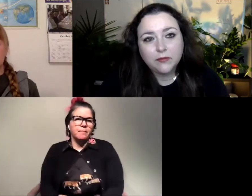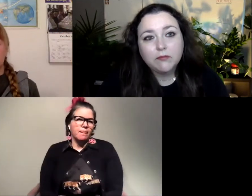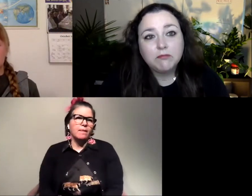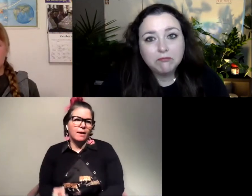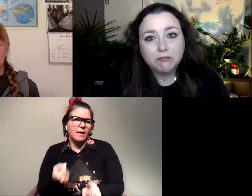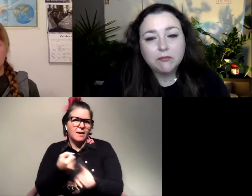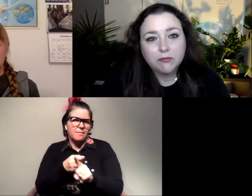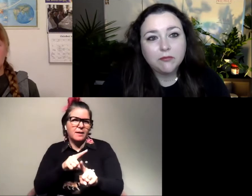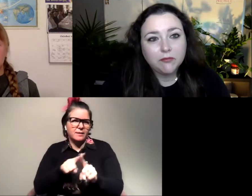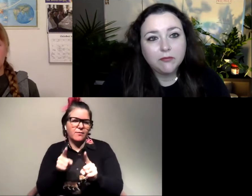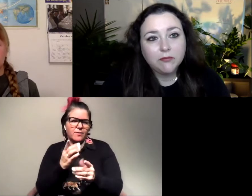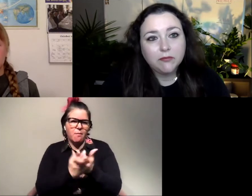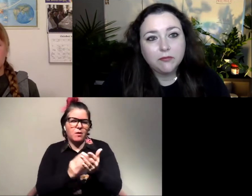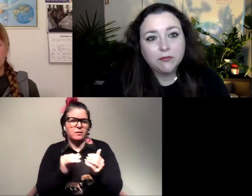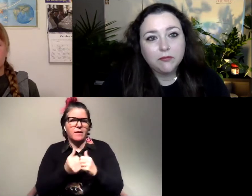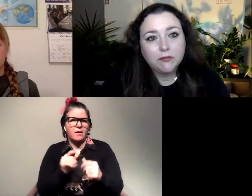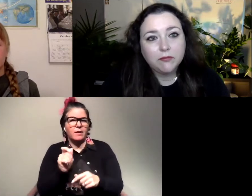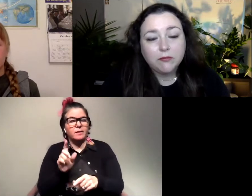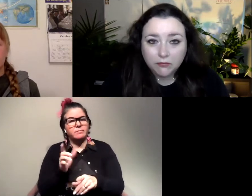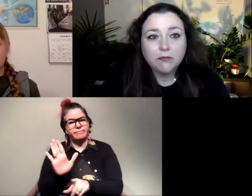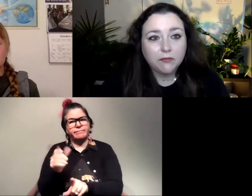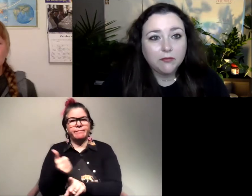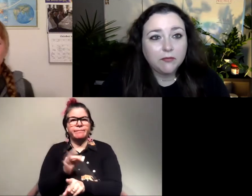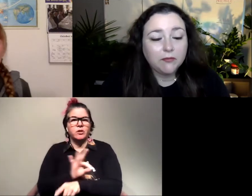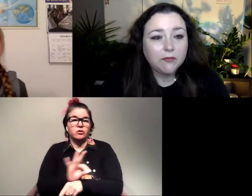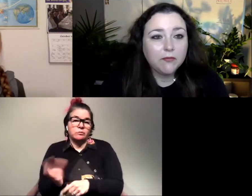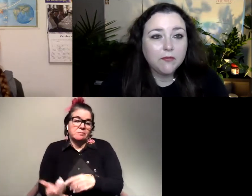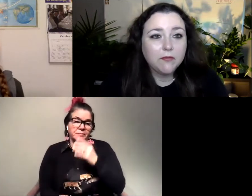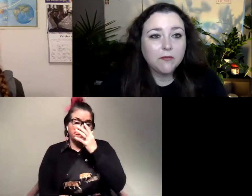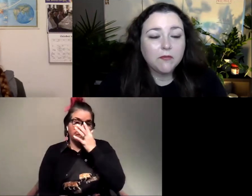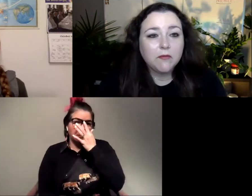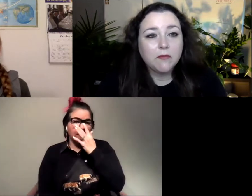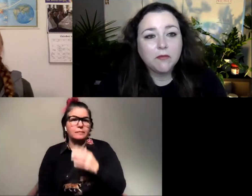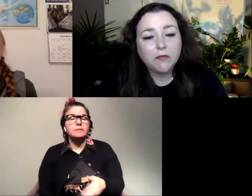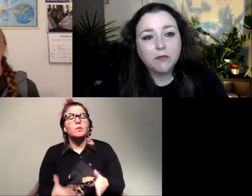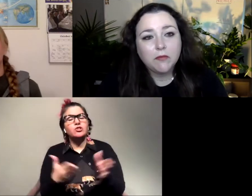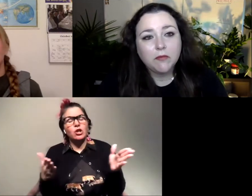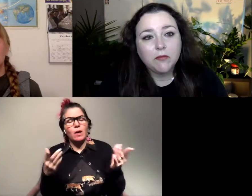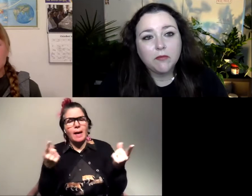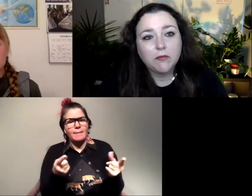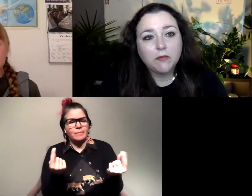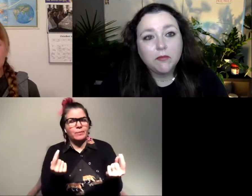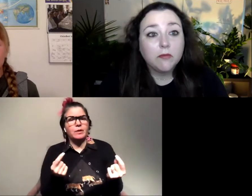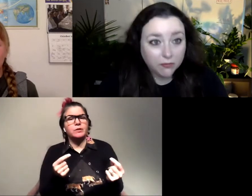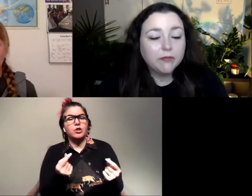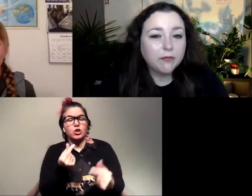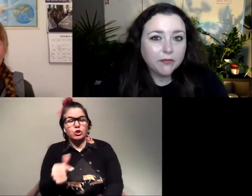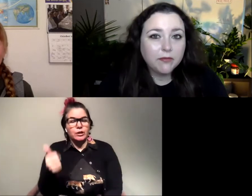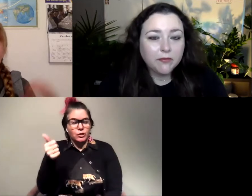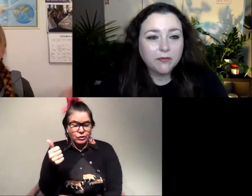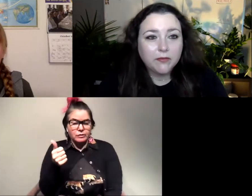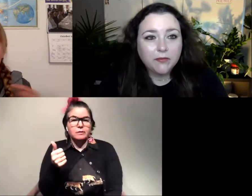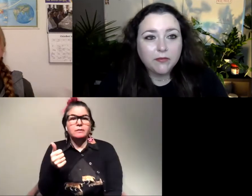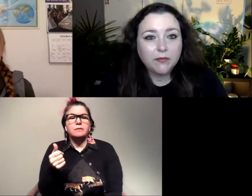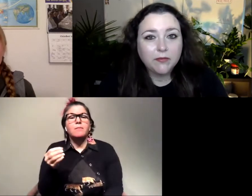lot of aspects of how lakes function. So if we talk about general trends, lakes are getting greener. There's